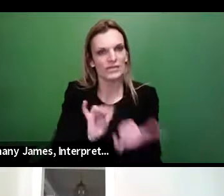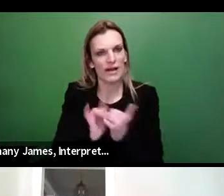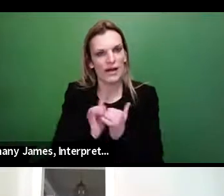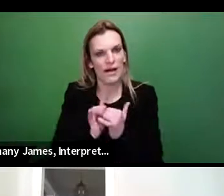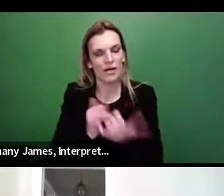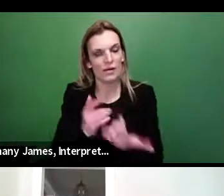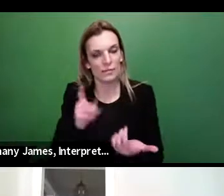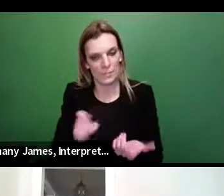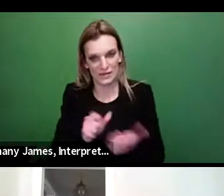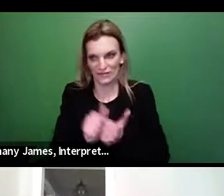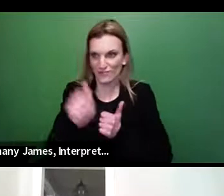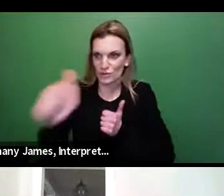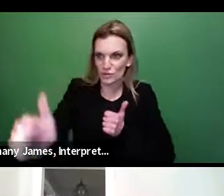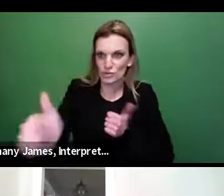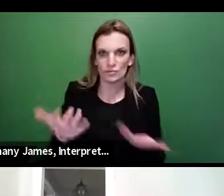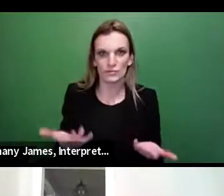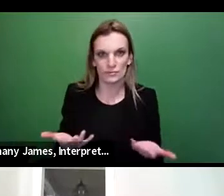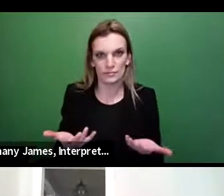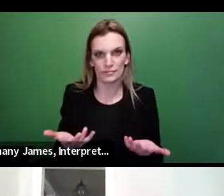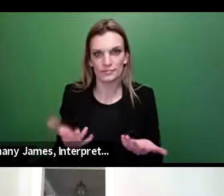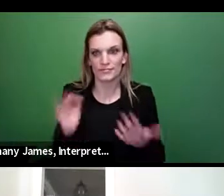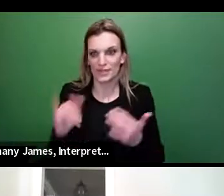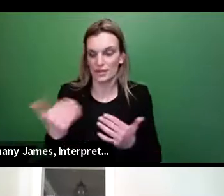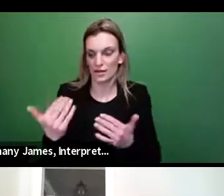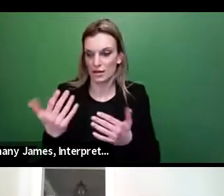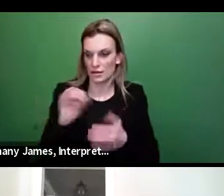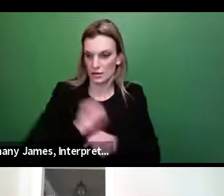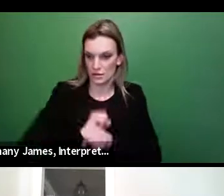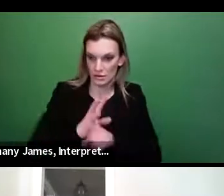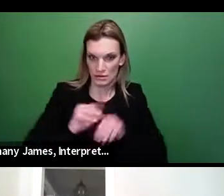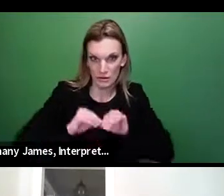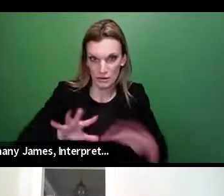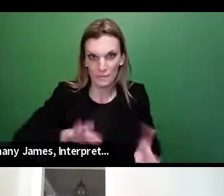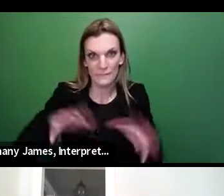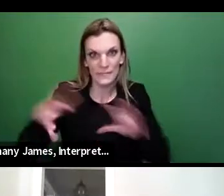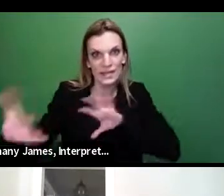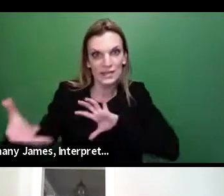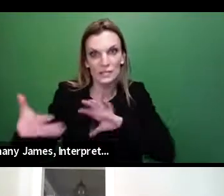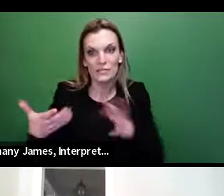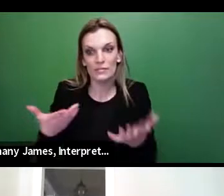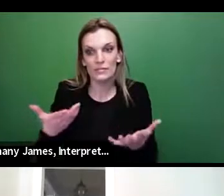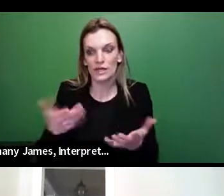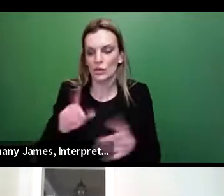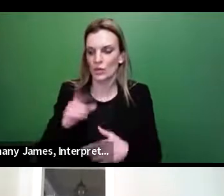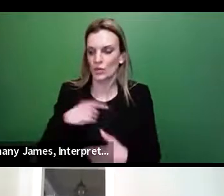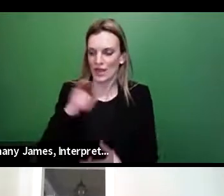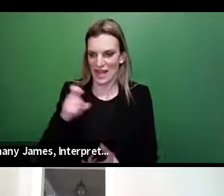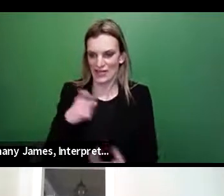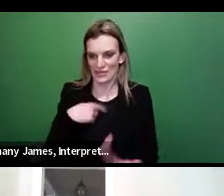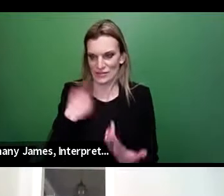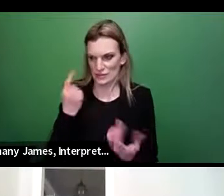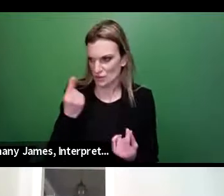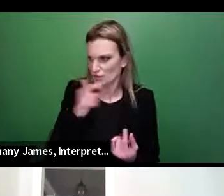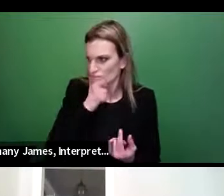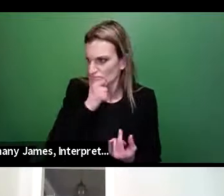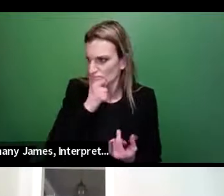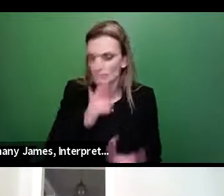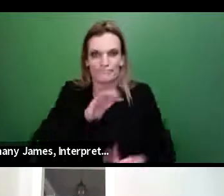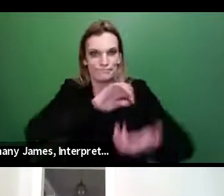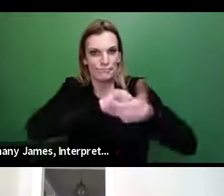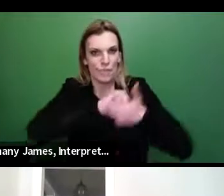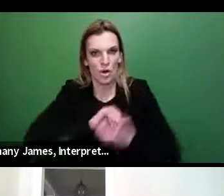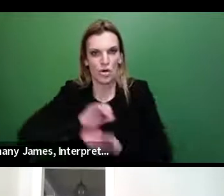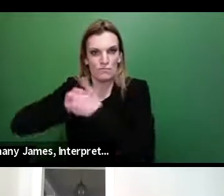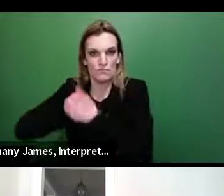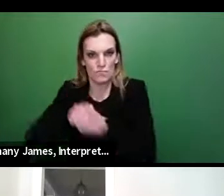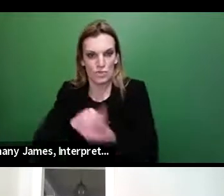uplifting the burden of the pandemic to whatever extent possible through partnerships and courageous actions to help Michigan